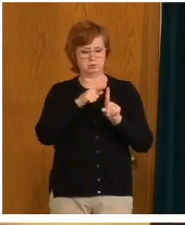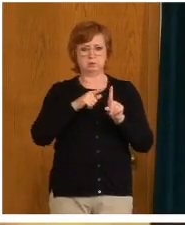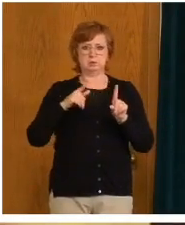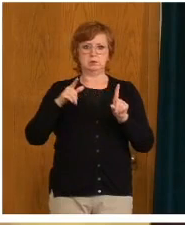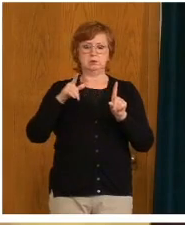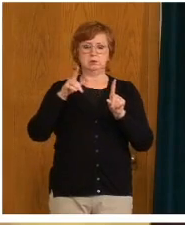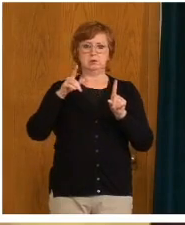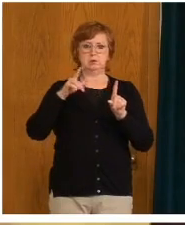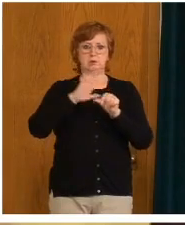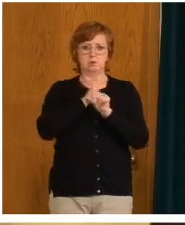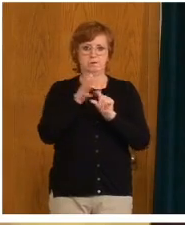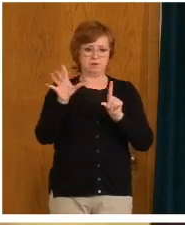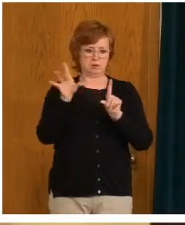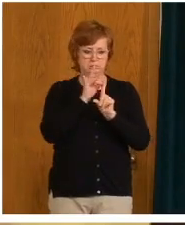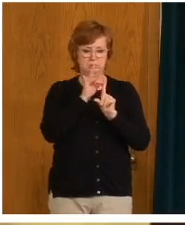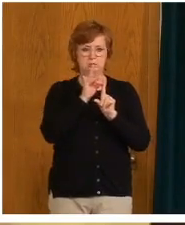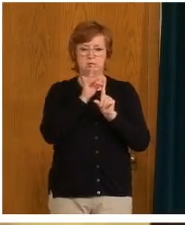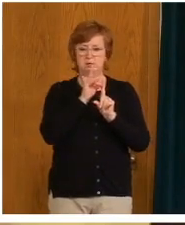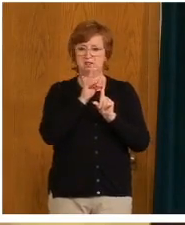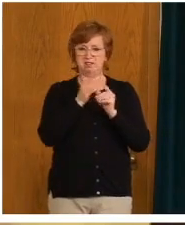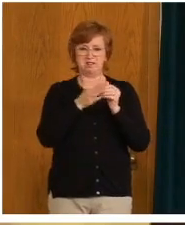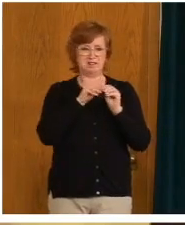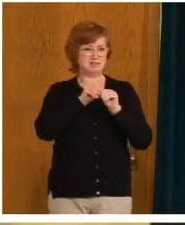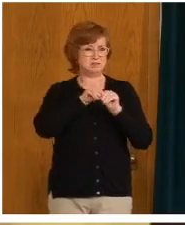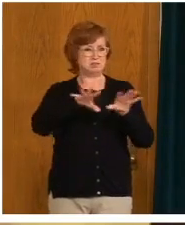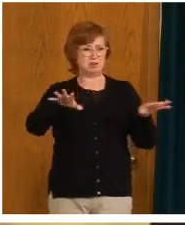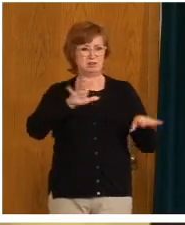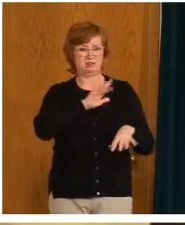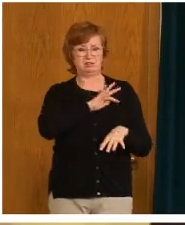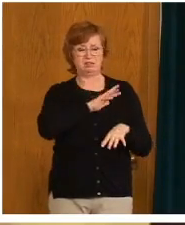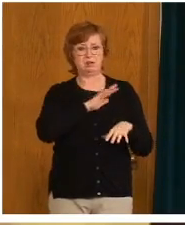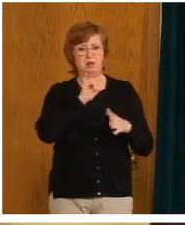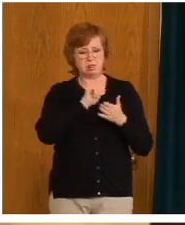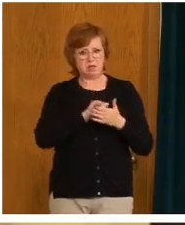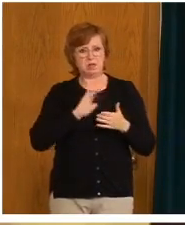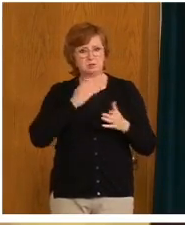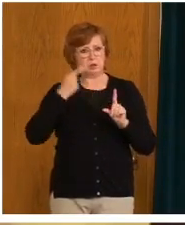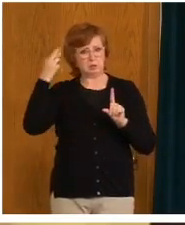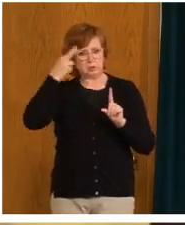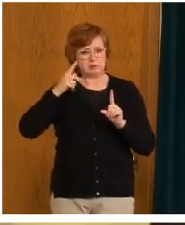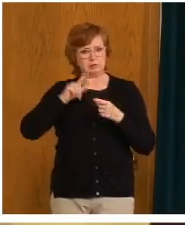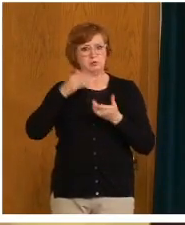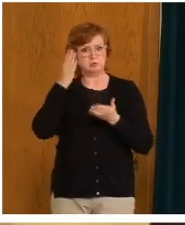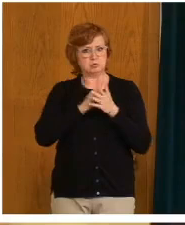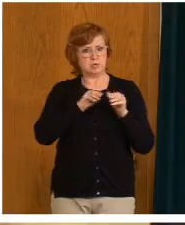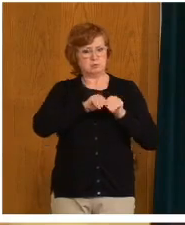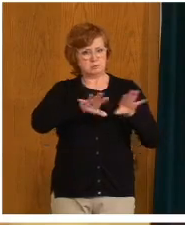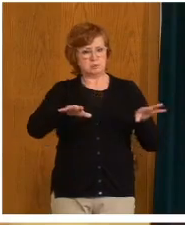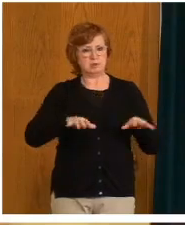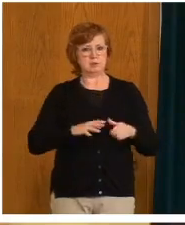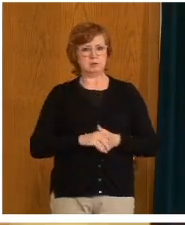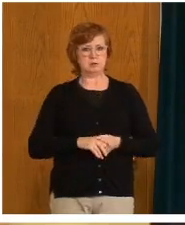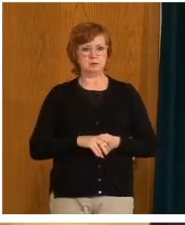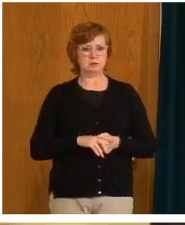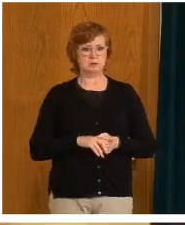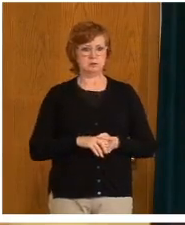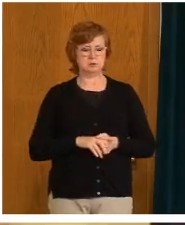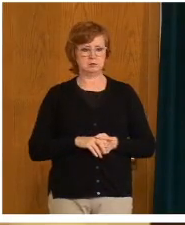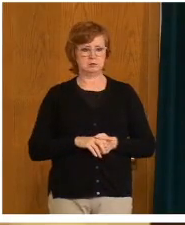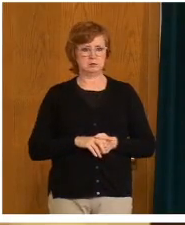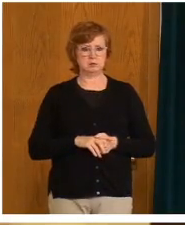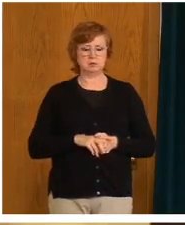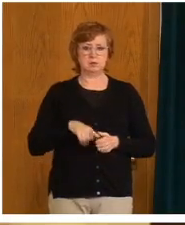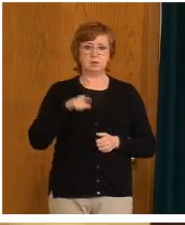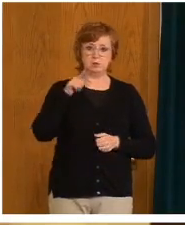degree of spread, which is what the public health orders are in place to prevent. And I'd said in my opening comments, if you think any politician,